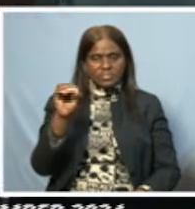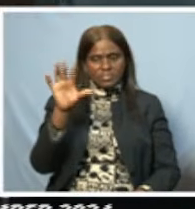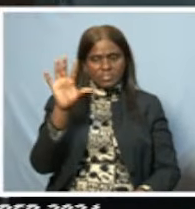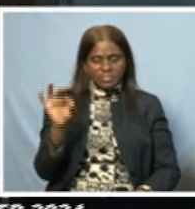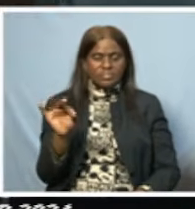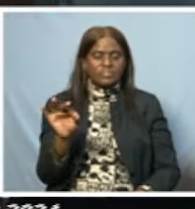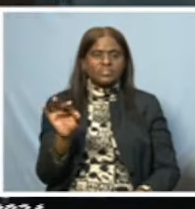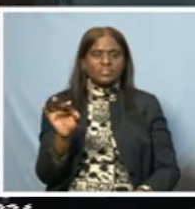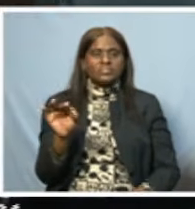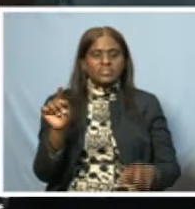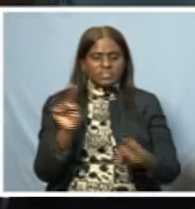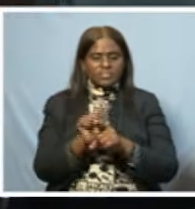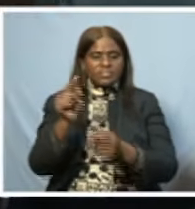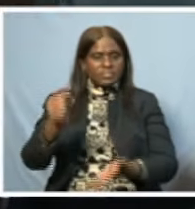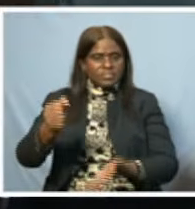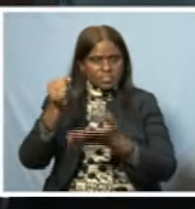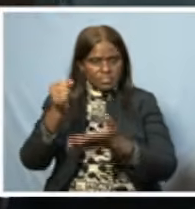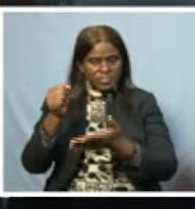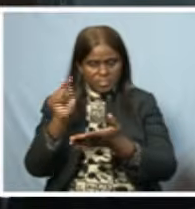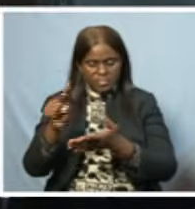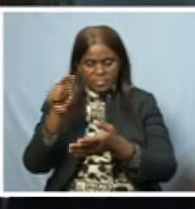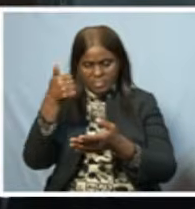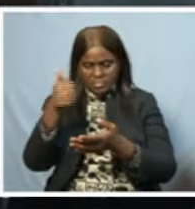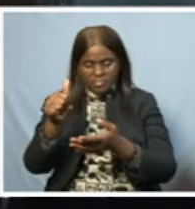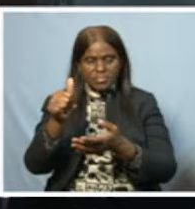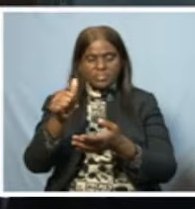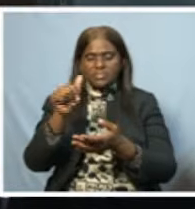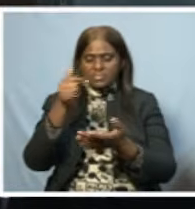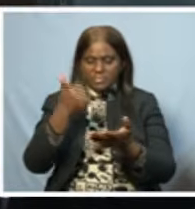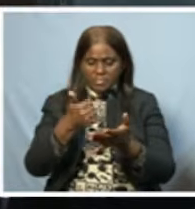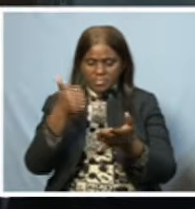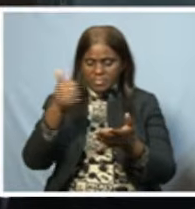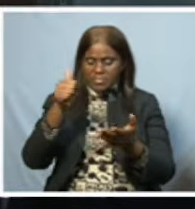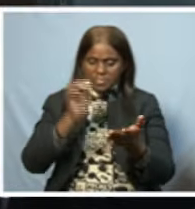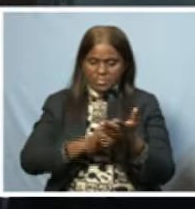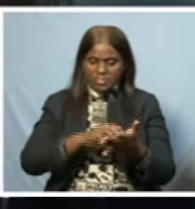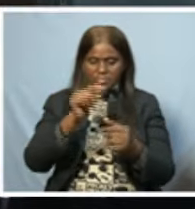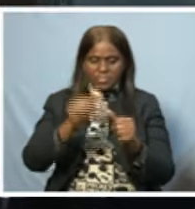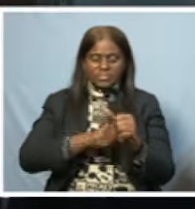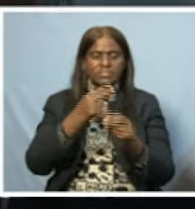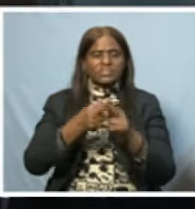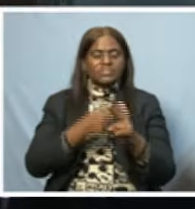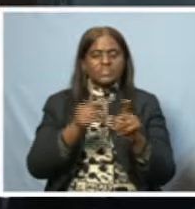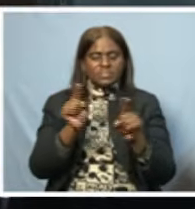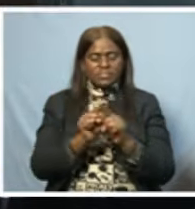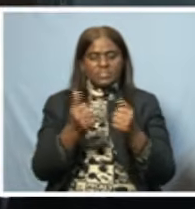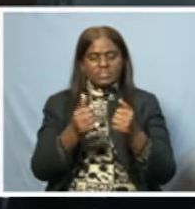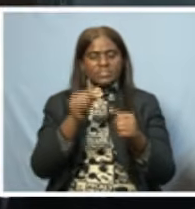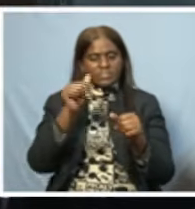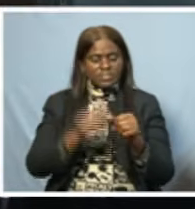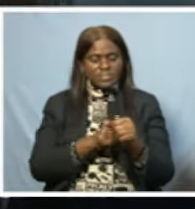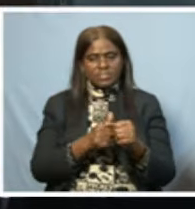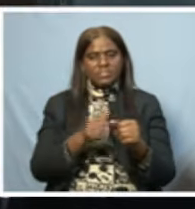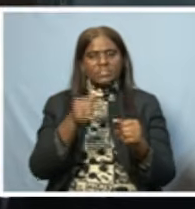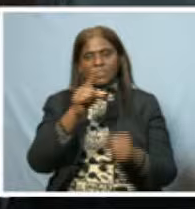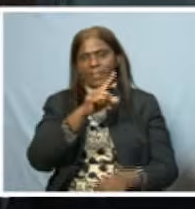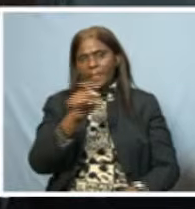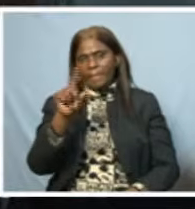1,169,009, and the budget is 10,000 per month, and pay is